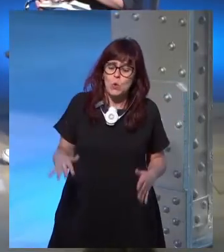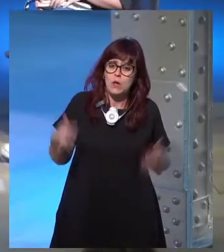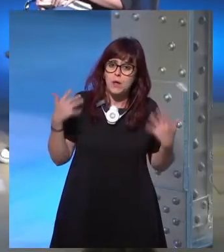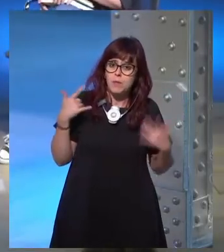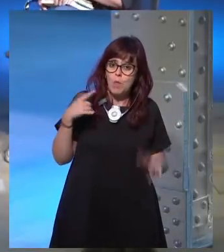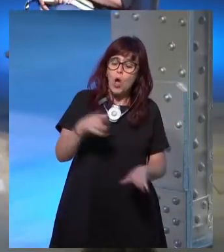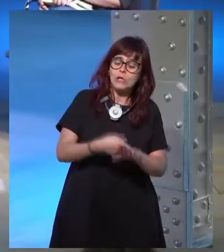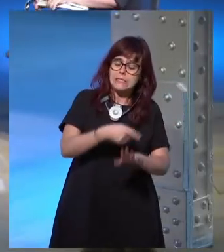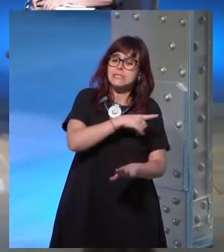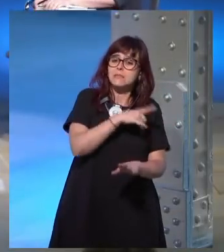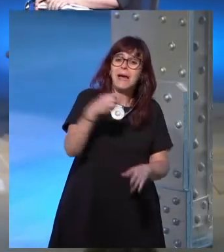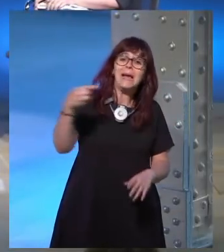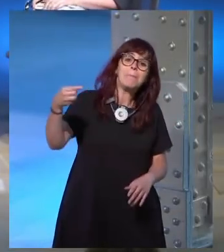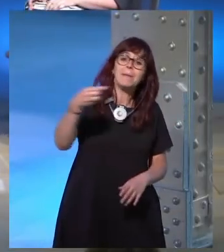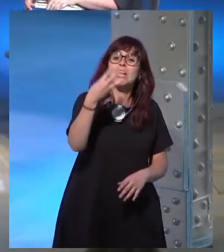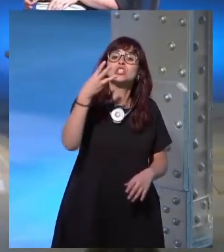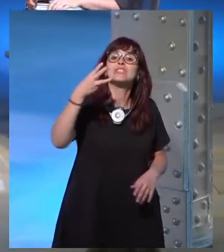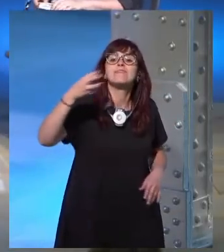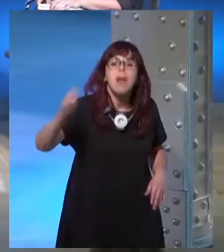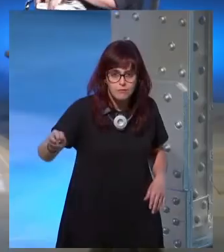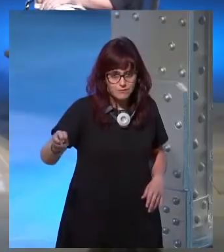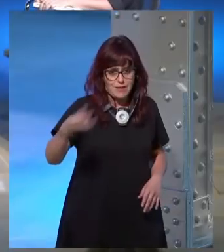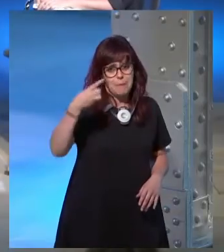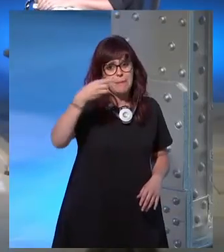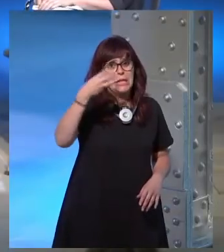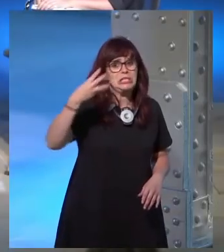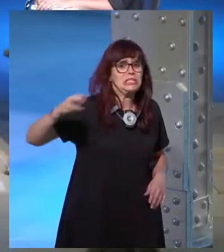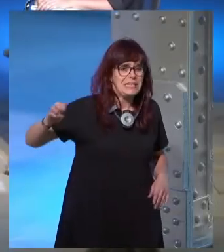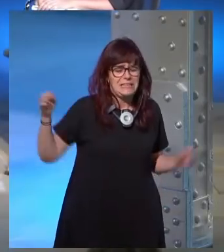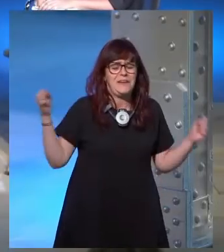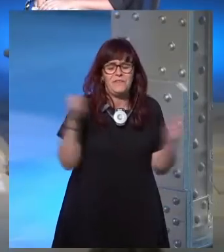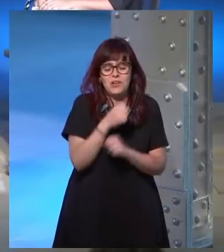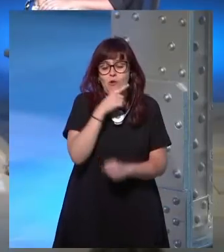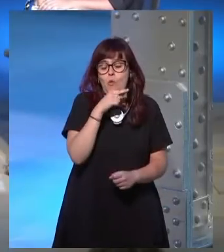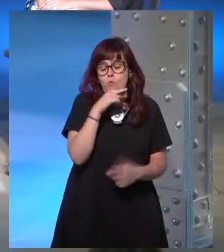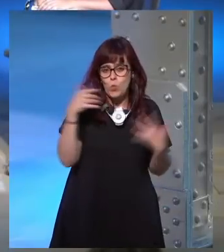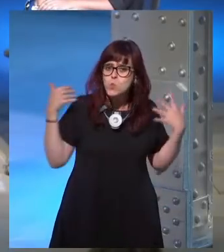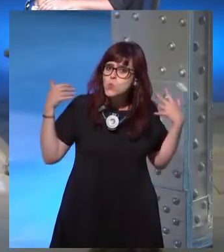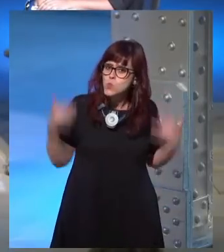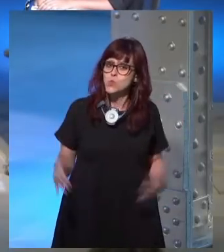zero Celsius. How do you transform that into fiction?